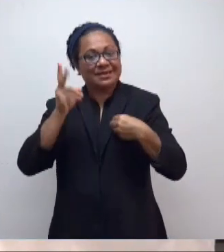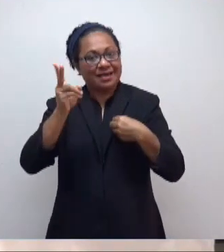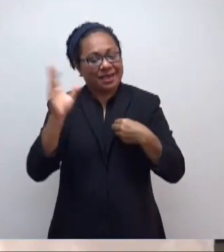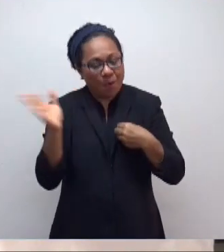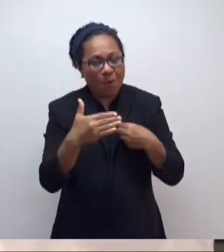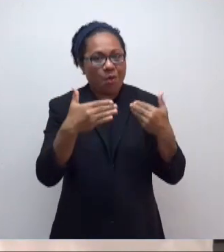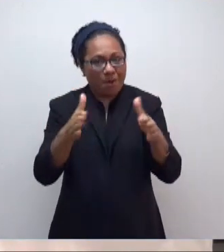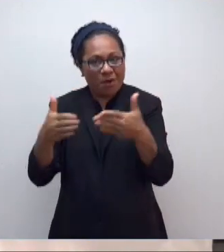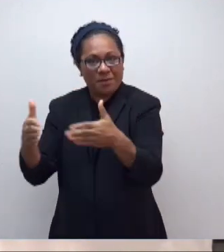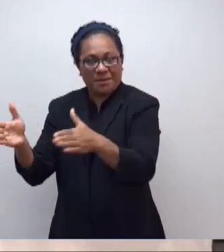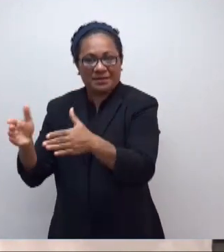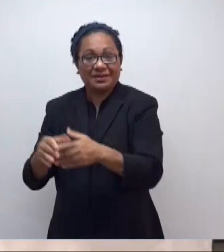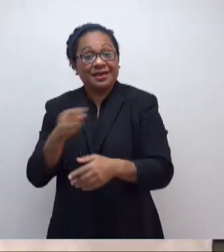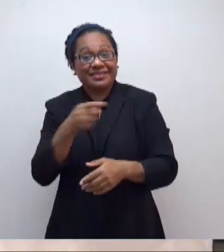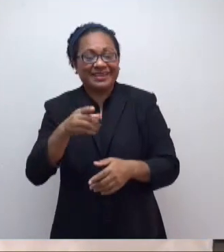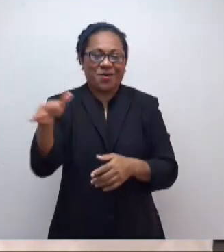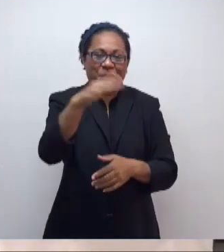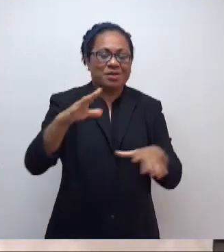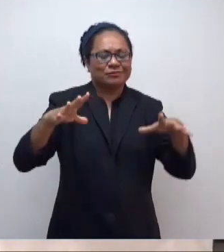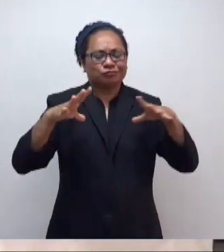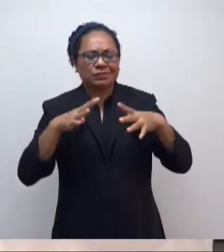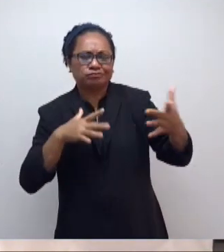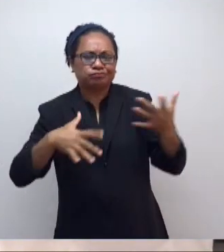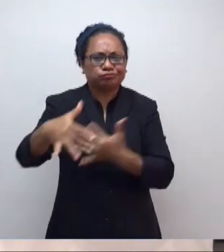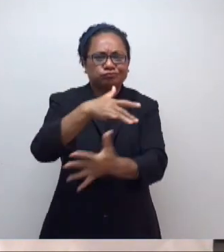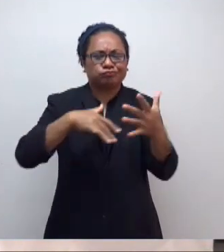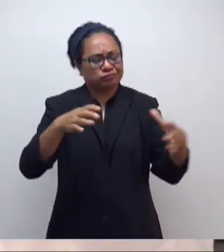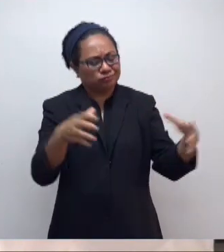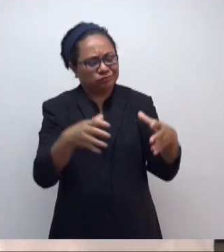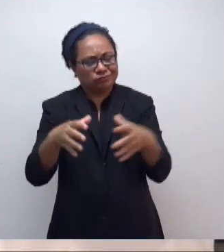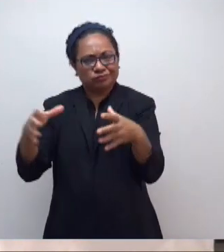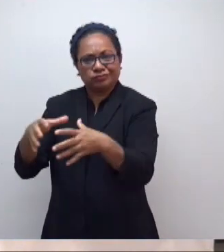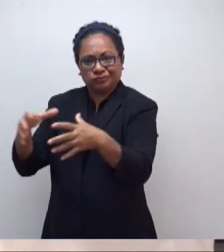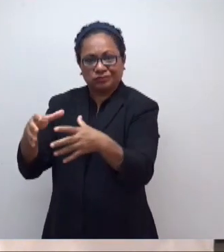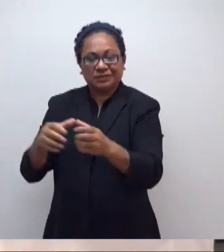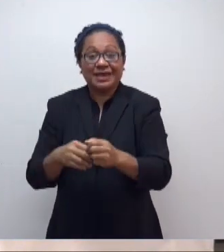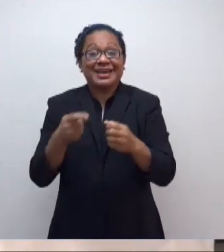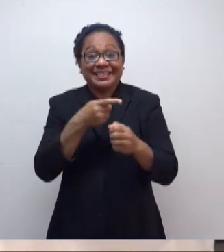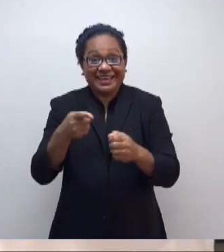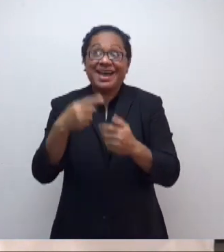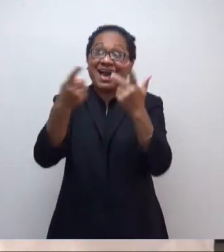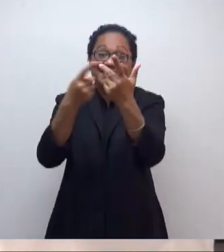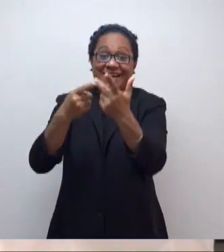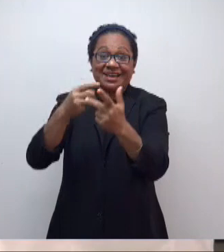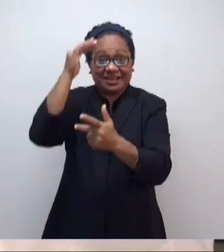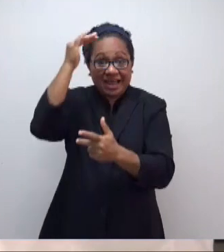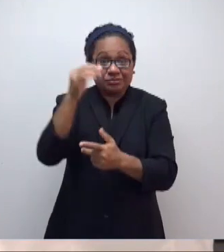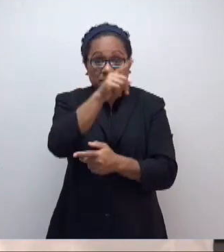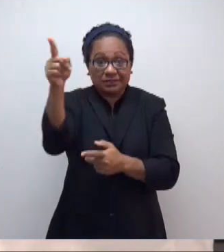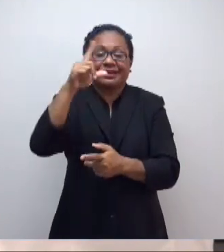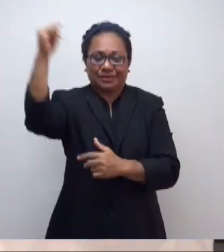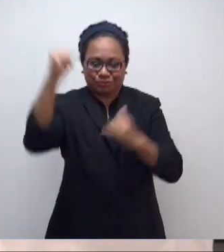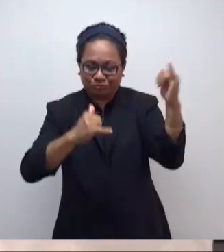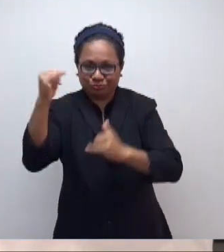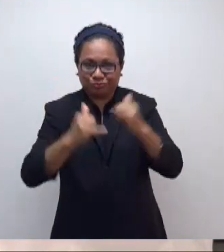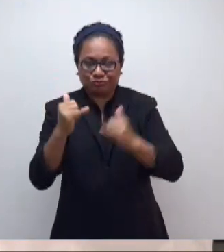fully restoring our freedom to move and gather, and reopening Fiji to our friends around the world. We are close,